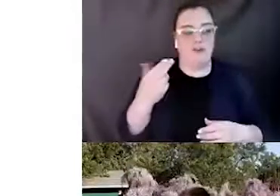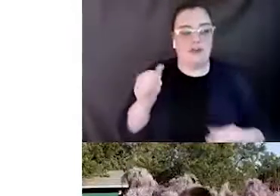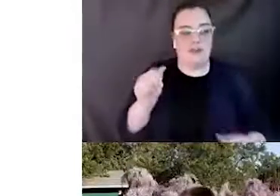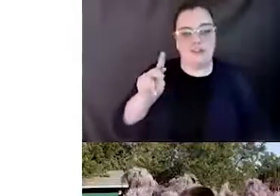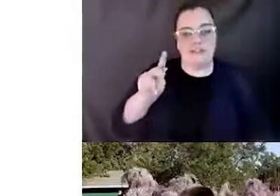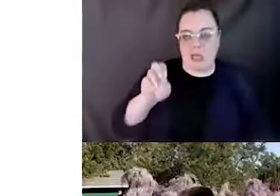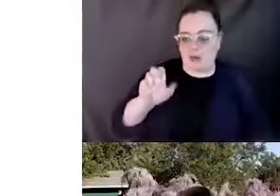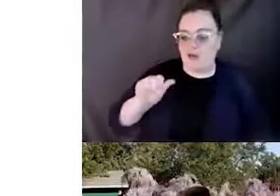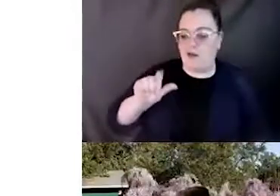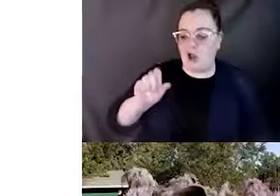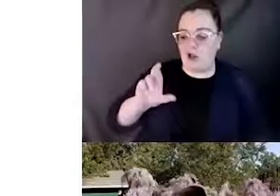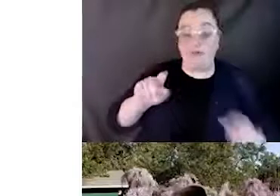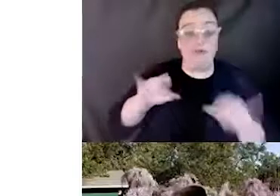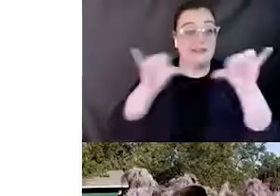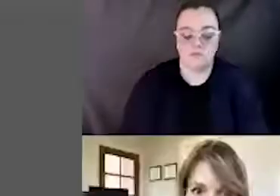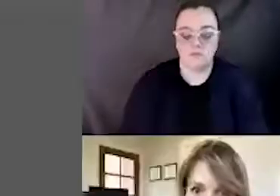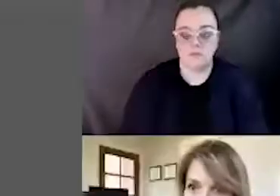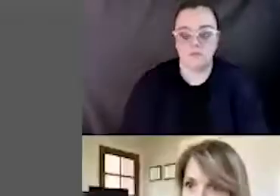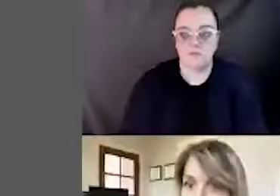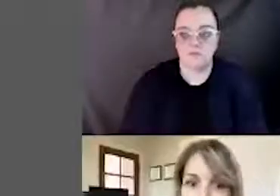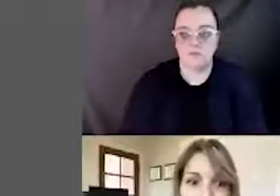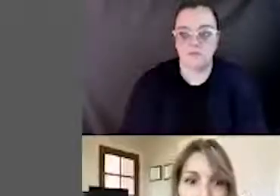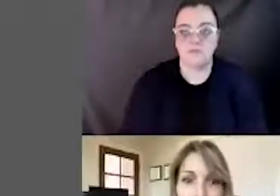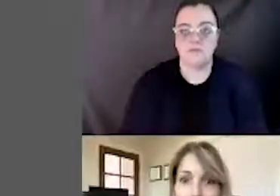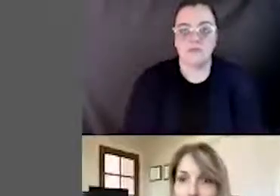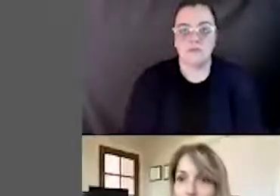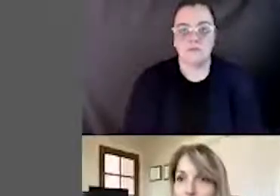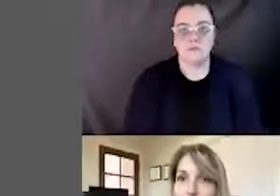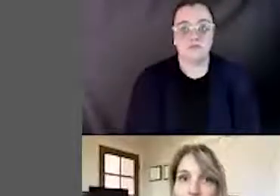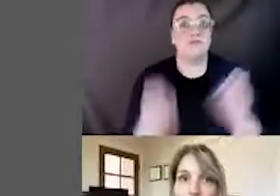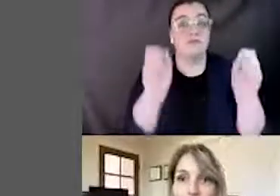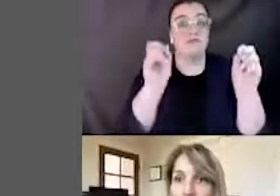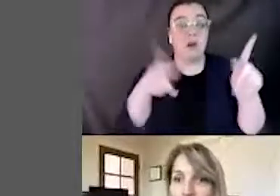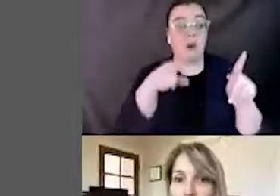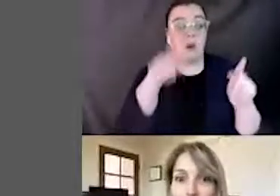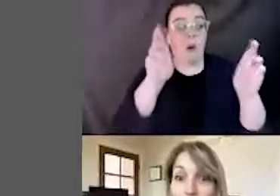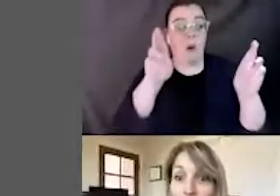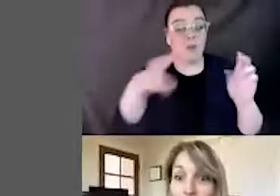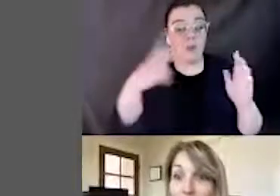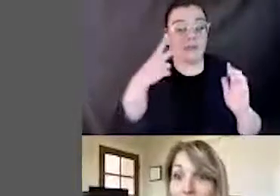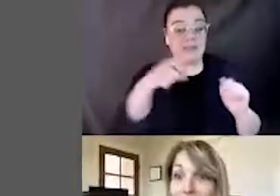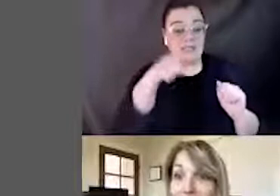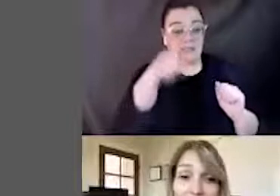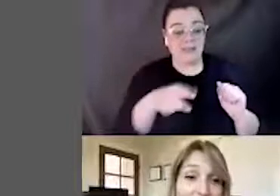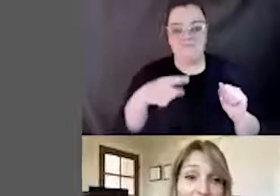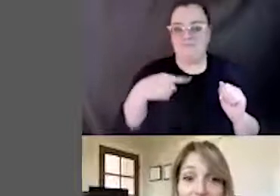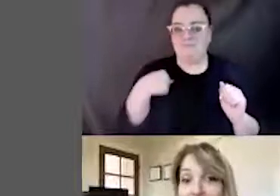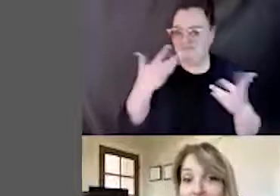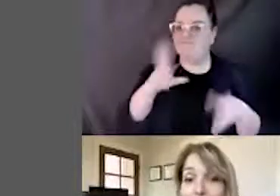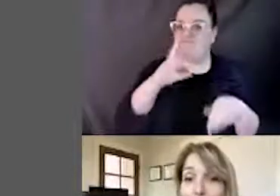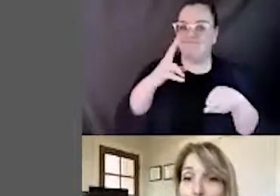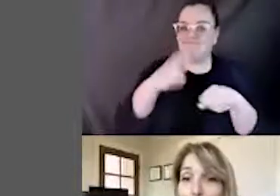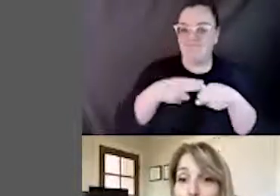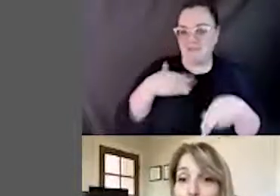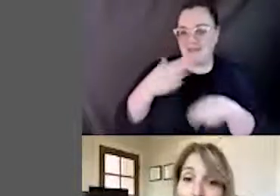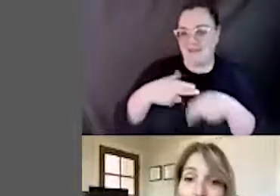Dr. Angela Chung. Angela? All right, hopefully you can all see that. As mentioned, my name is Annde Chung, and today